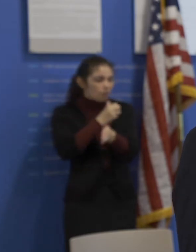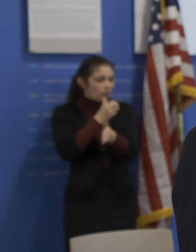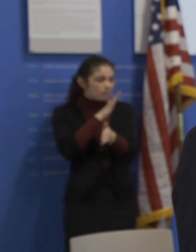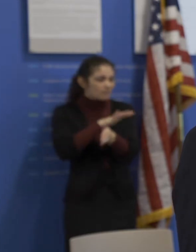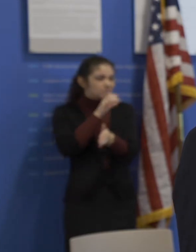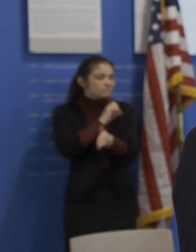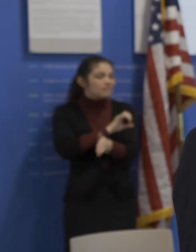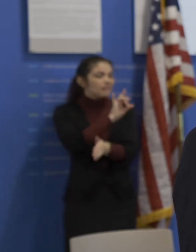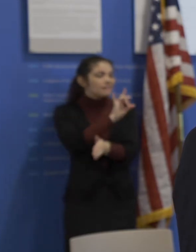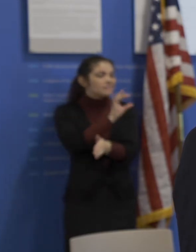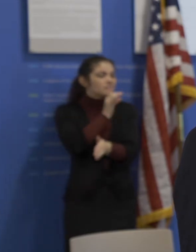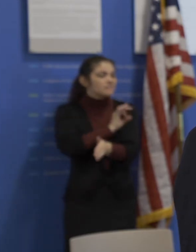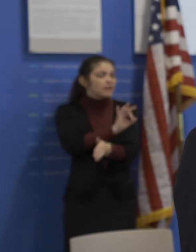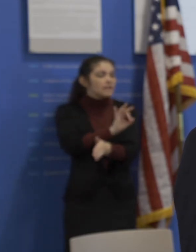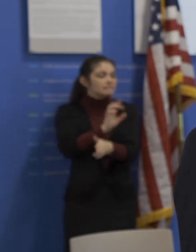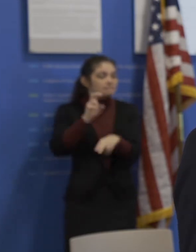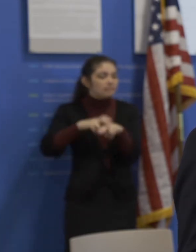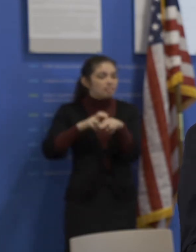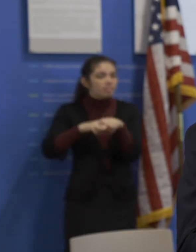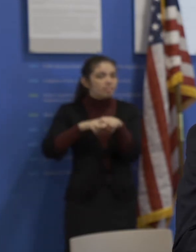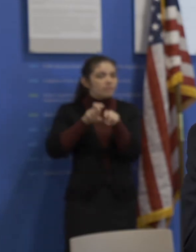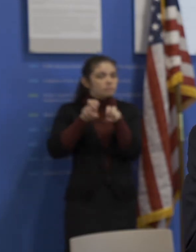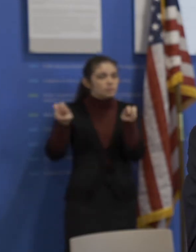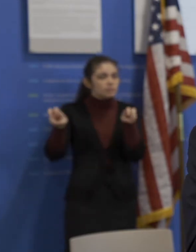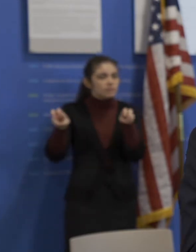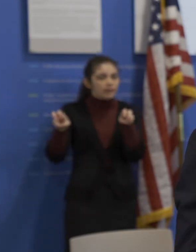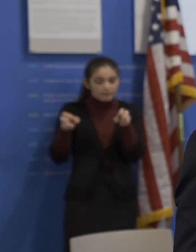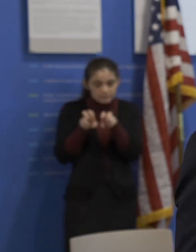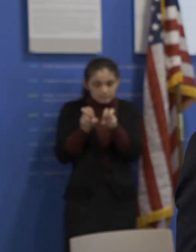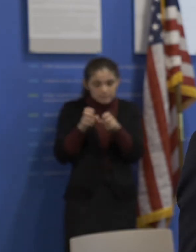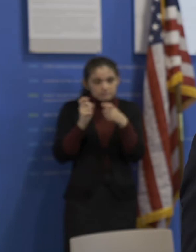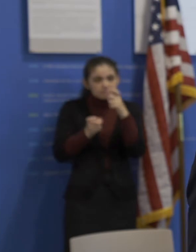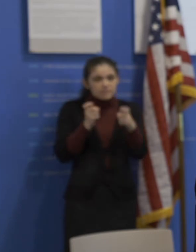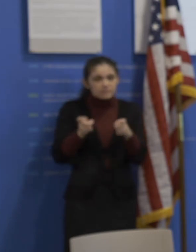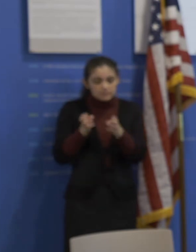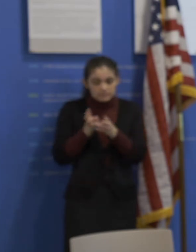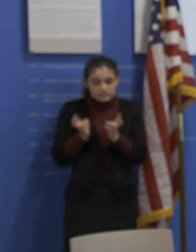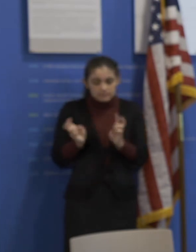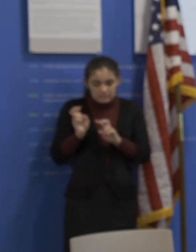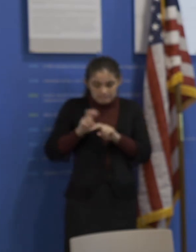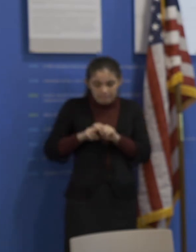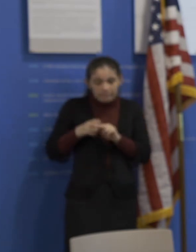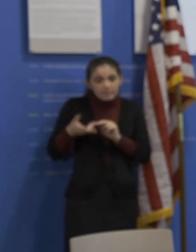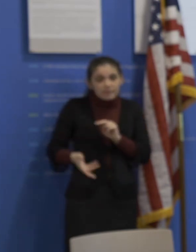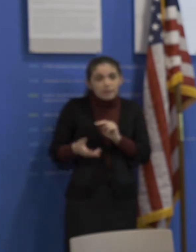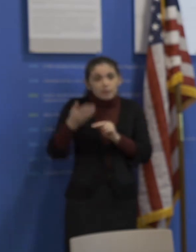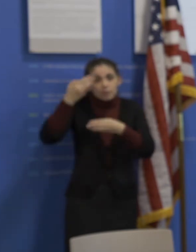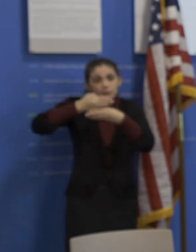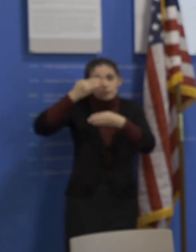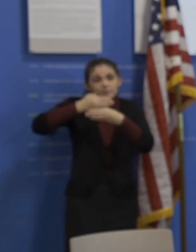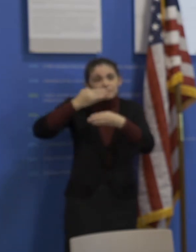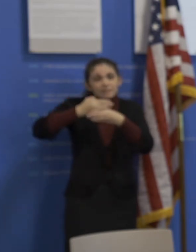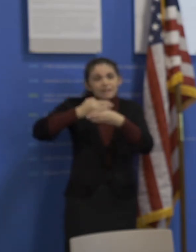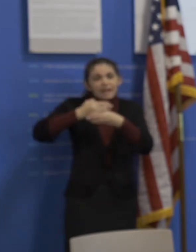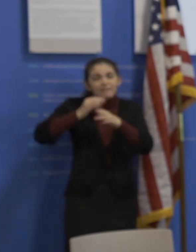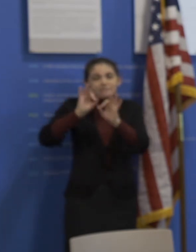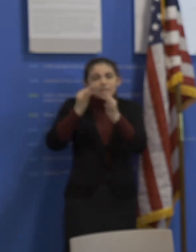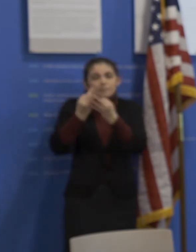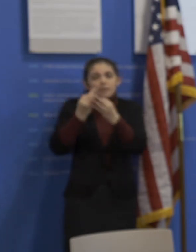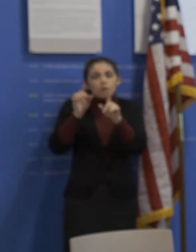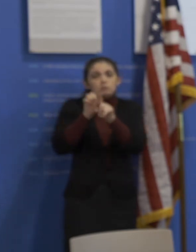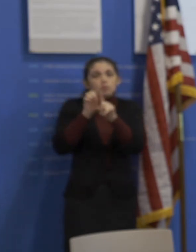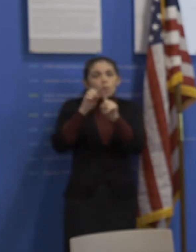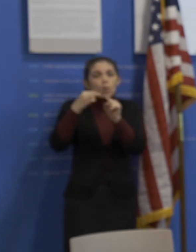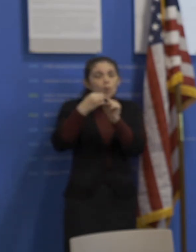9, and she was sitting on the front porch, and she had some gifts around her. And in one of the windows were some family members, and then